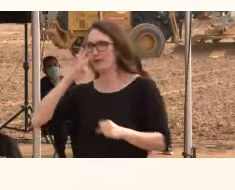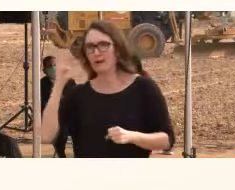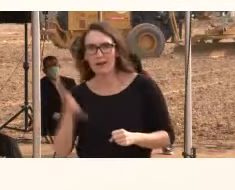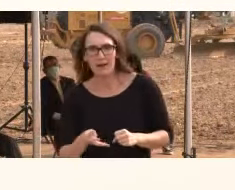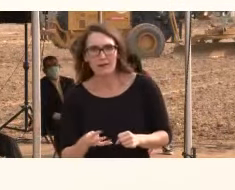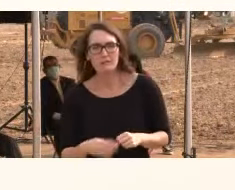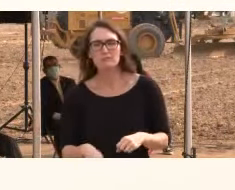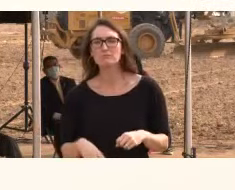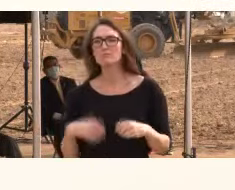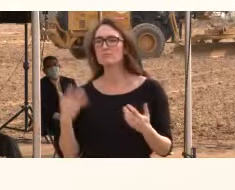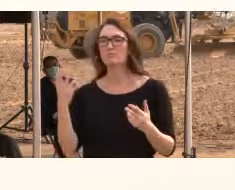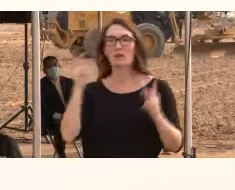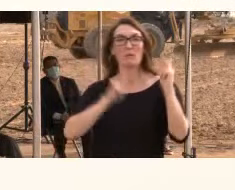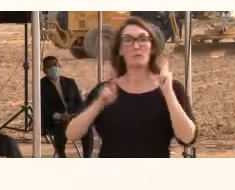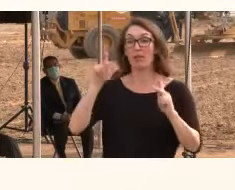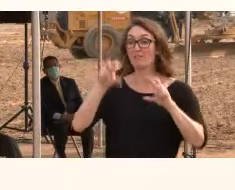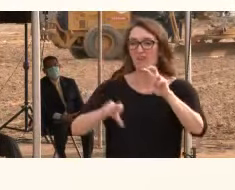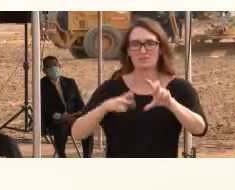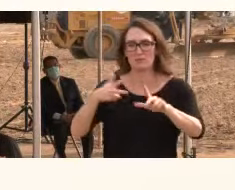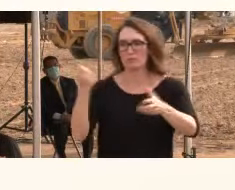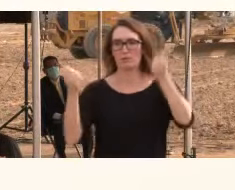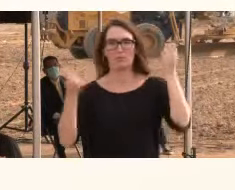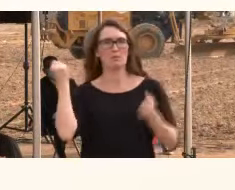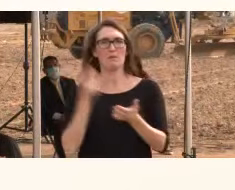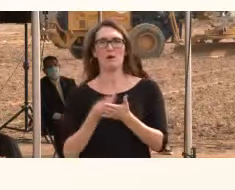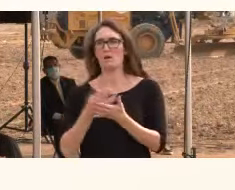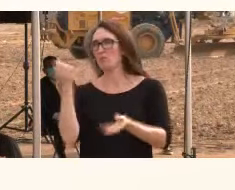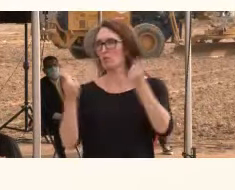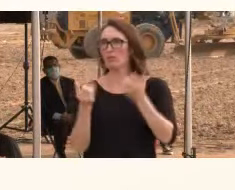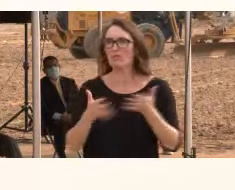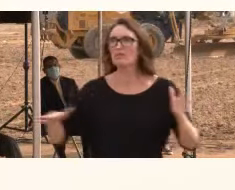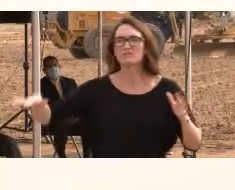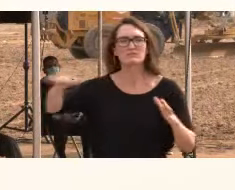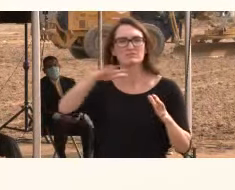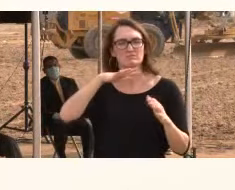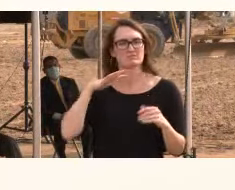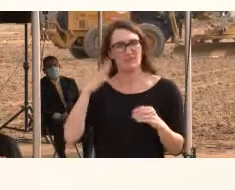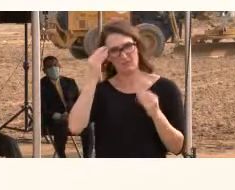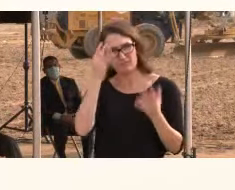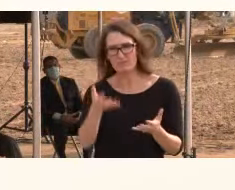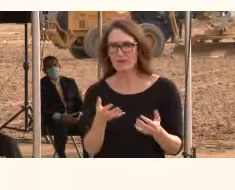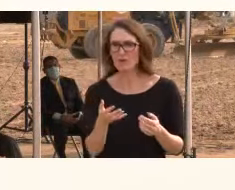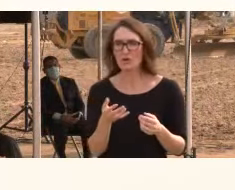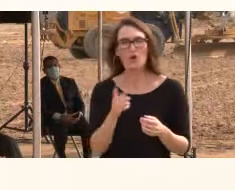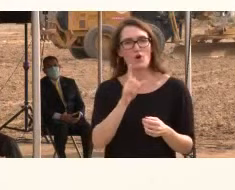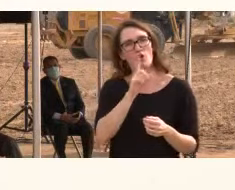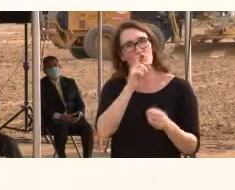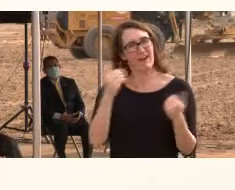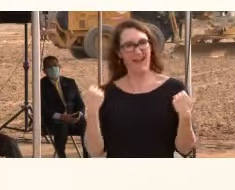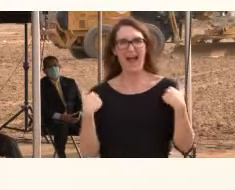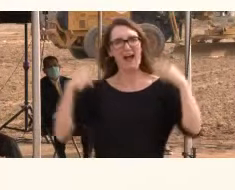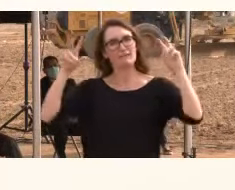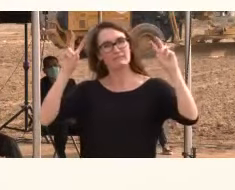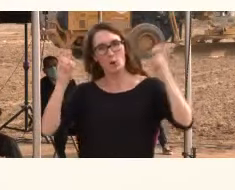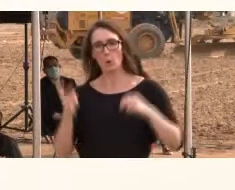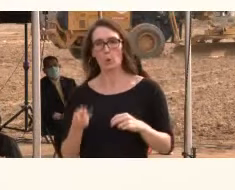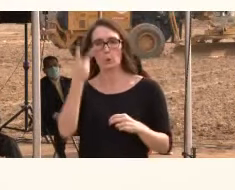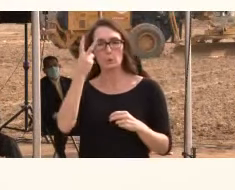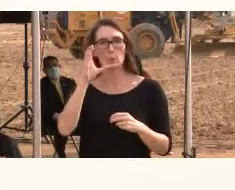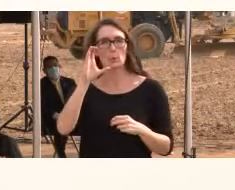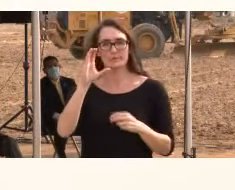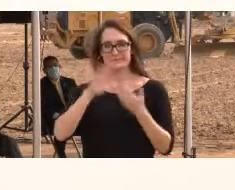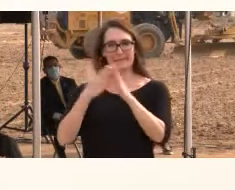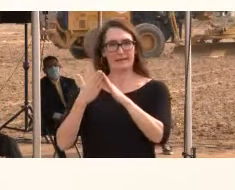of disinvestment, and there really is the tale of two cities. But